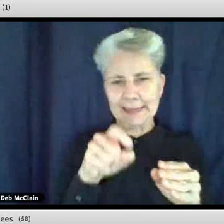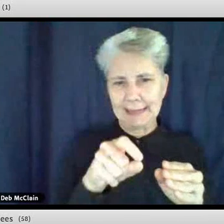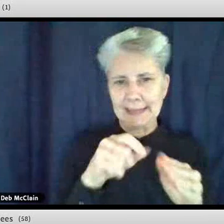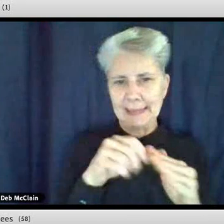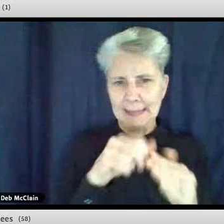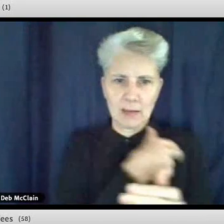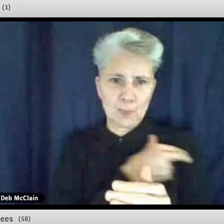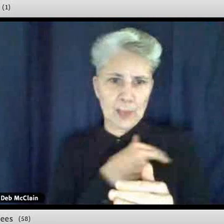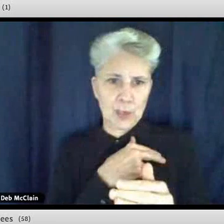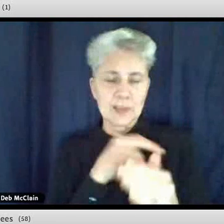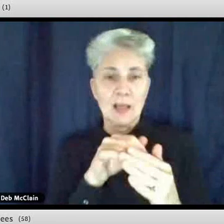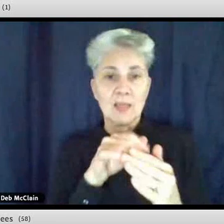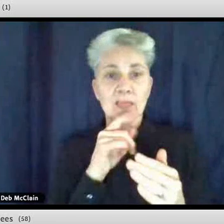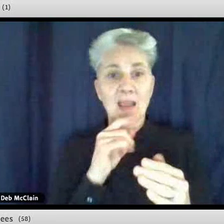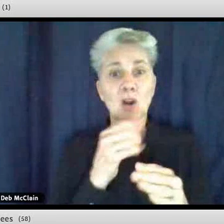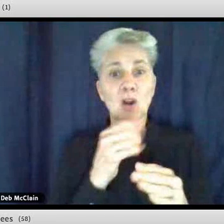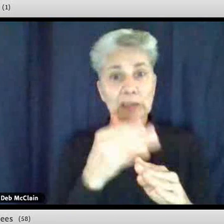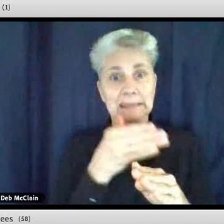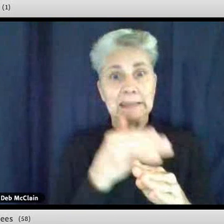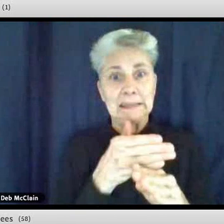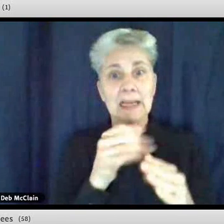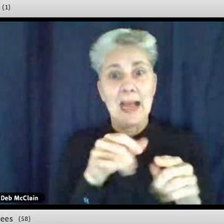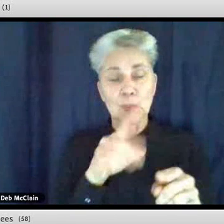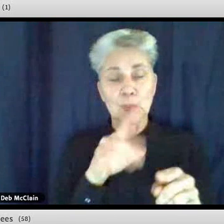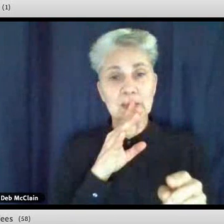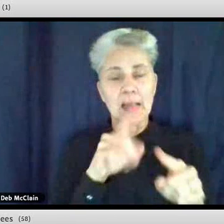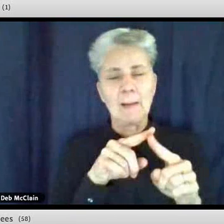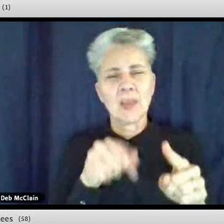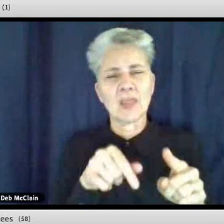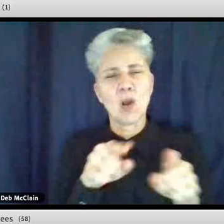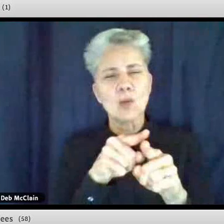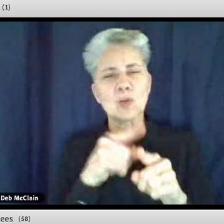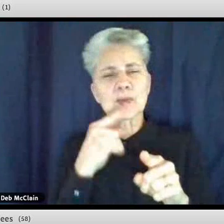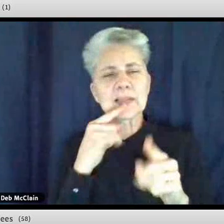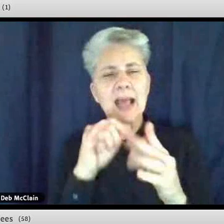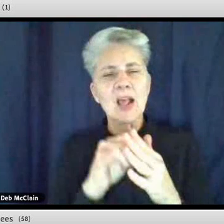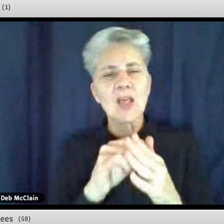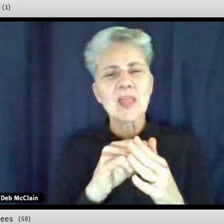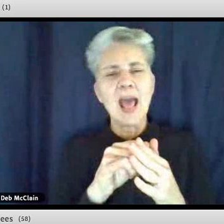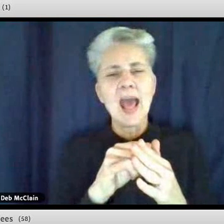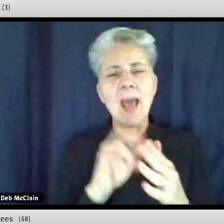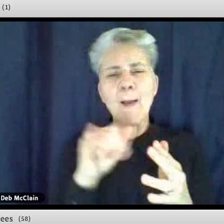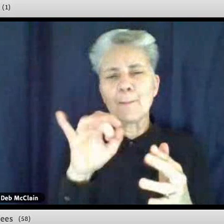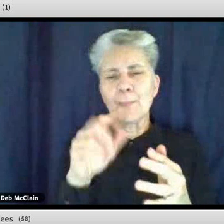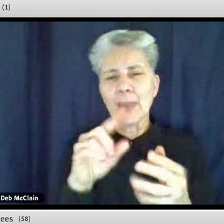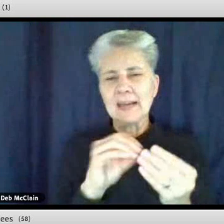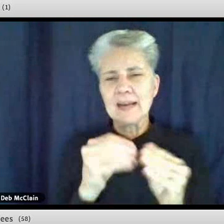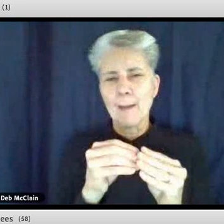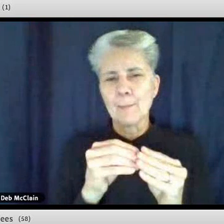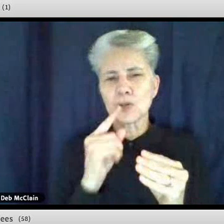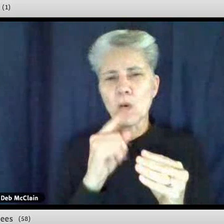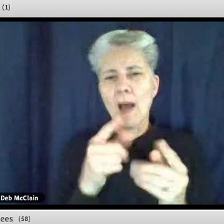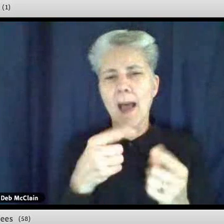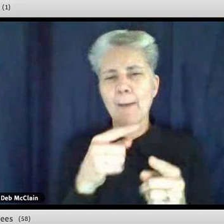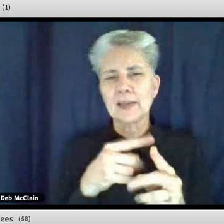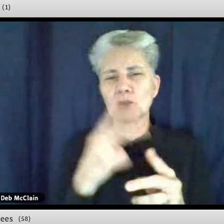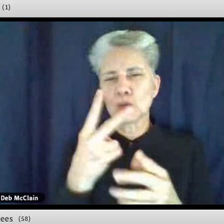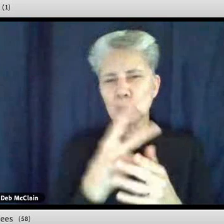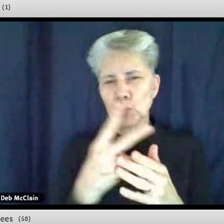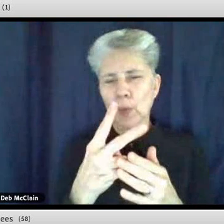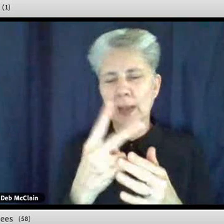beds needed, which they're working on that as we speak. But they're also saying that, hey, we're not going to see peak numbers until a couple weeks